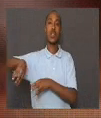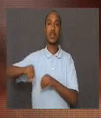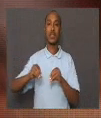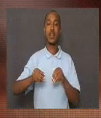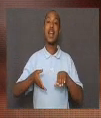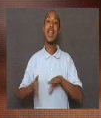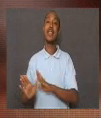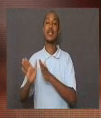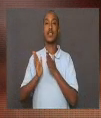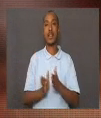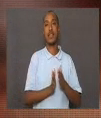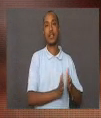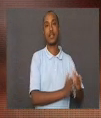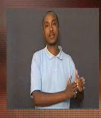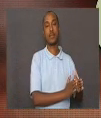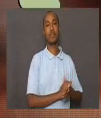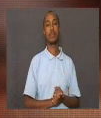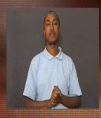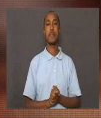Students, let's get ready.